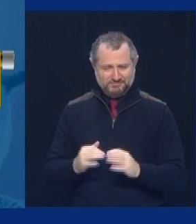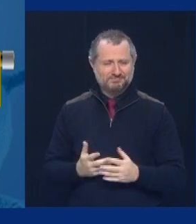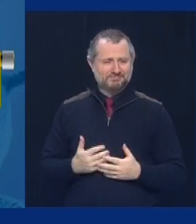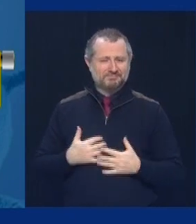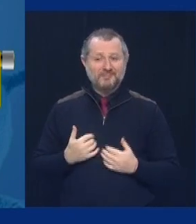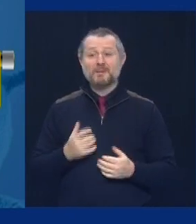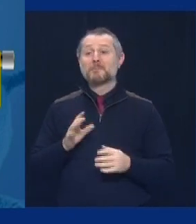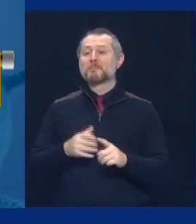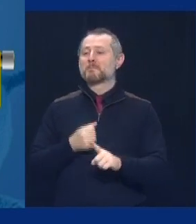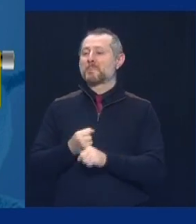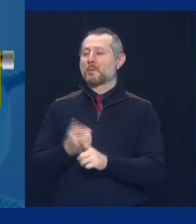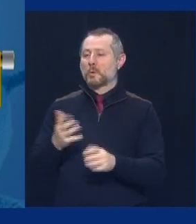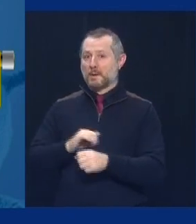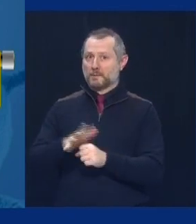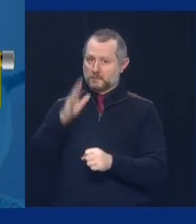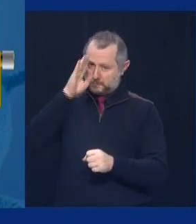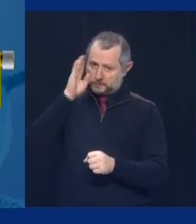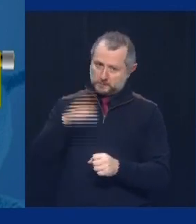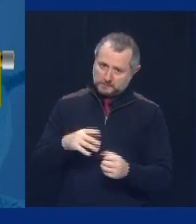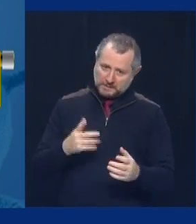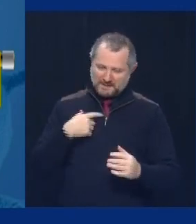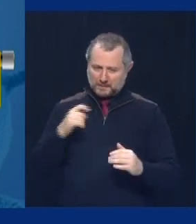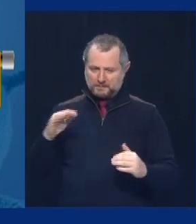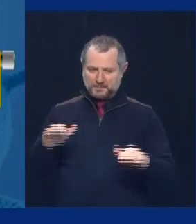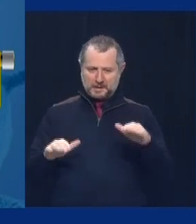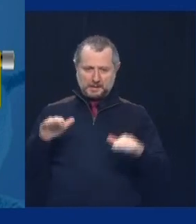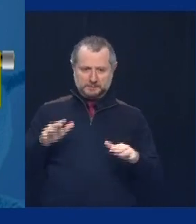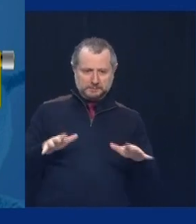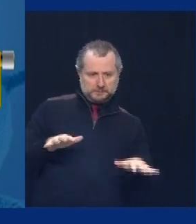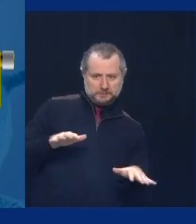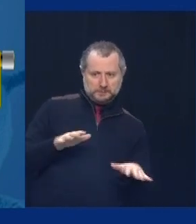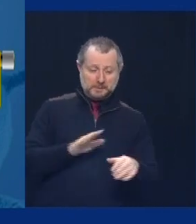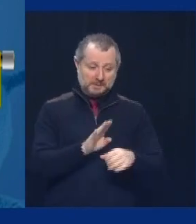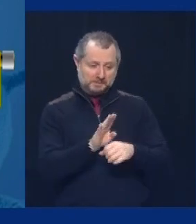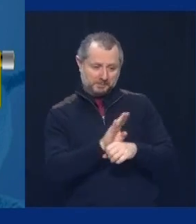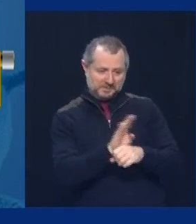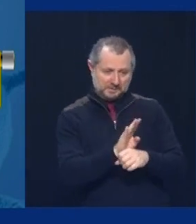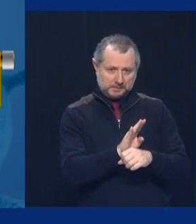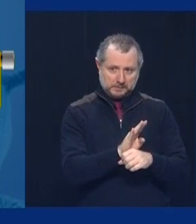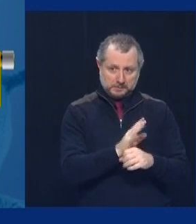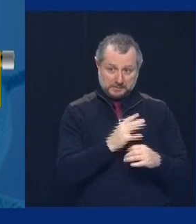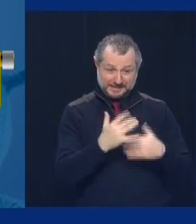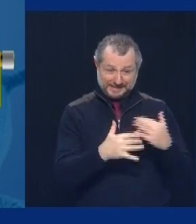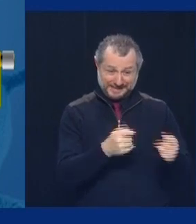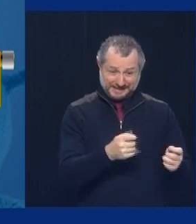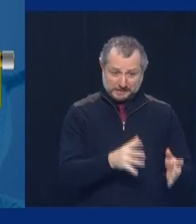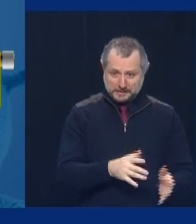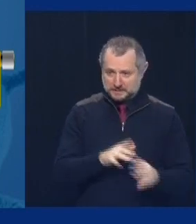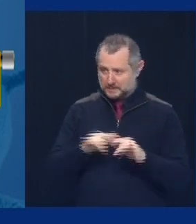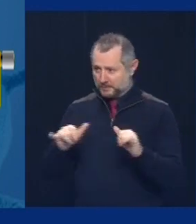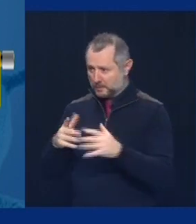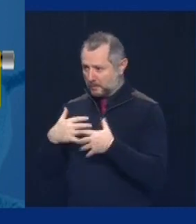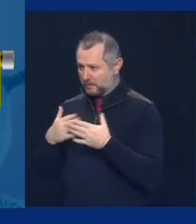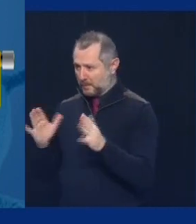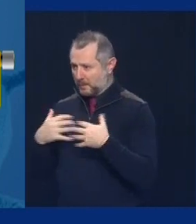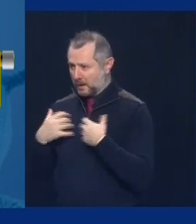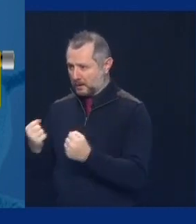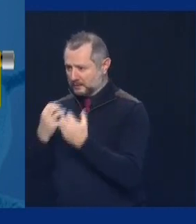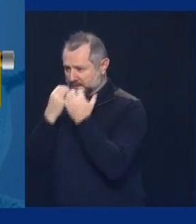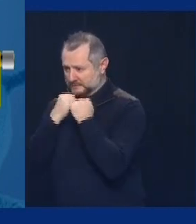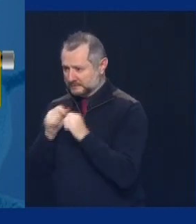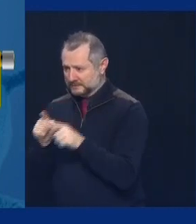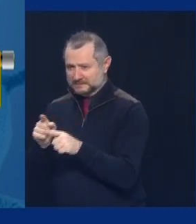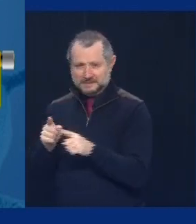So that's always the calibration. Yes, economic activity. Yes, as much as we